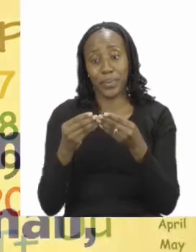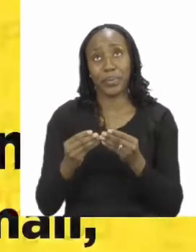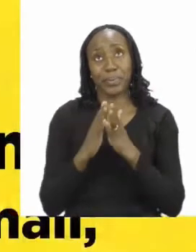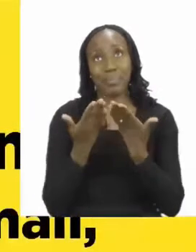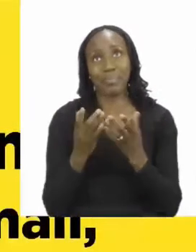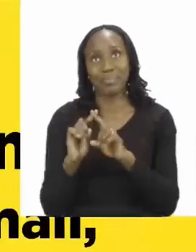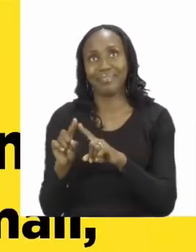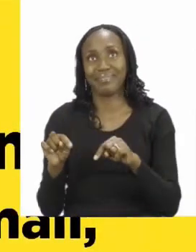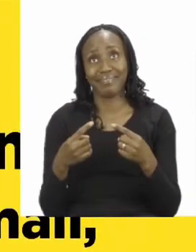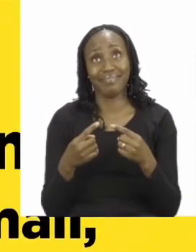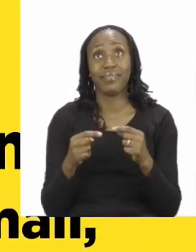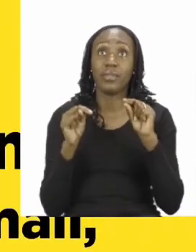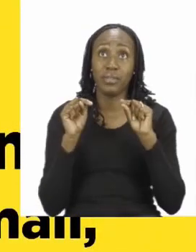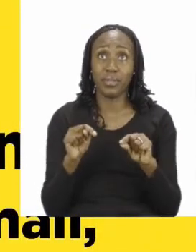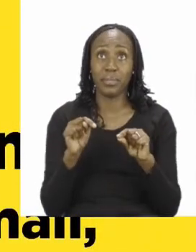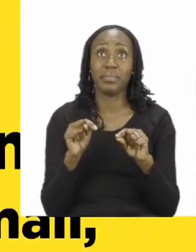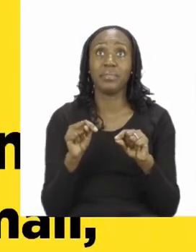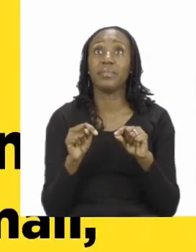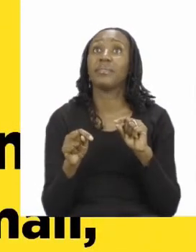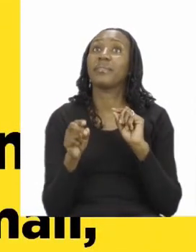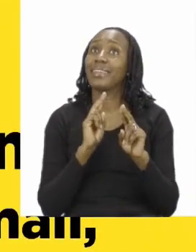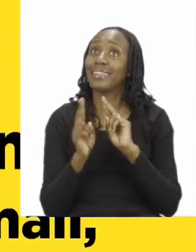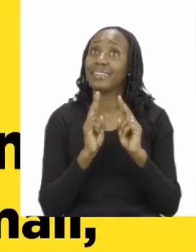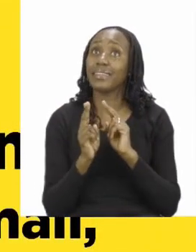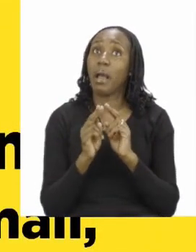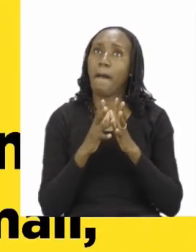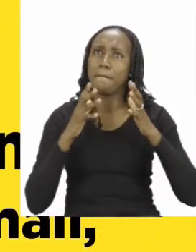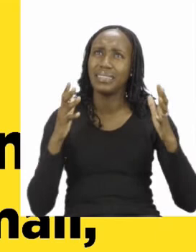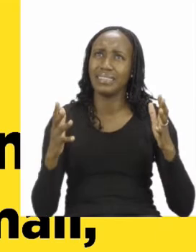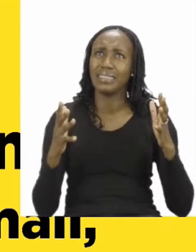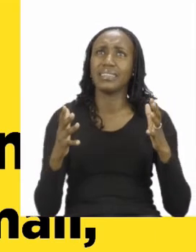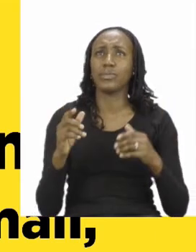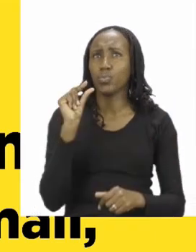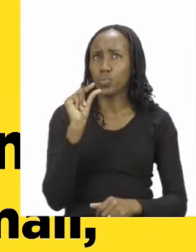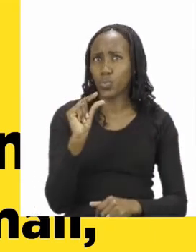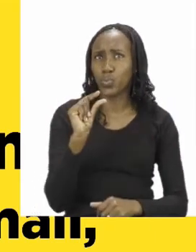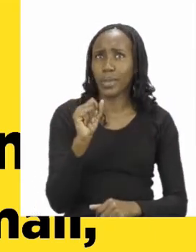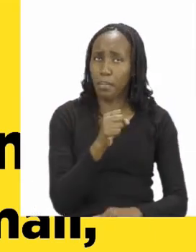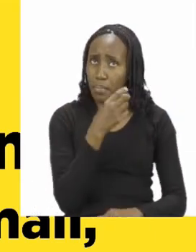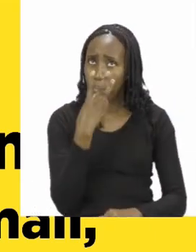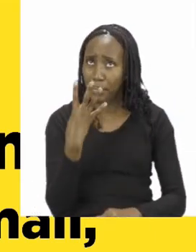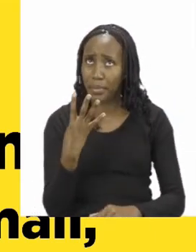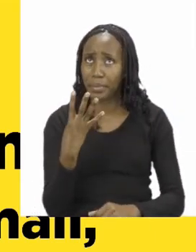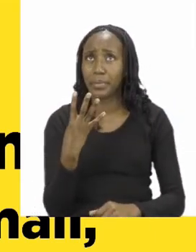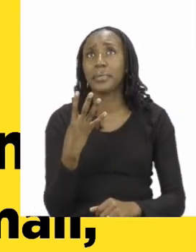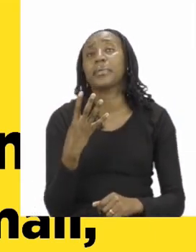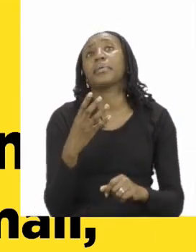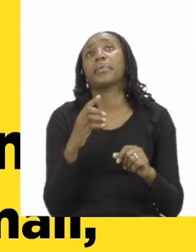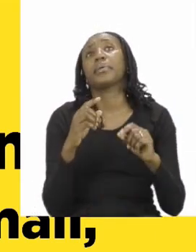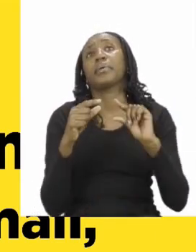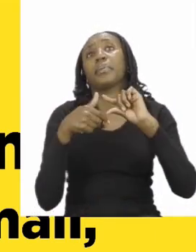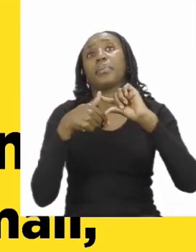anything else. For today's lesson, we will be talking about big and small and